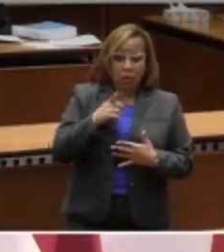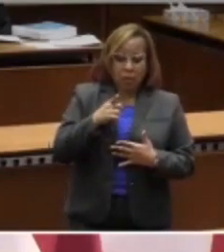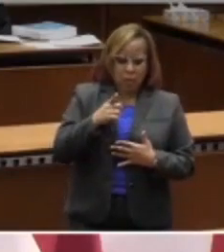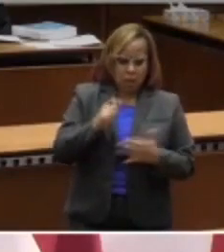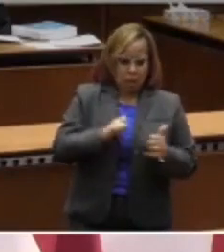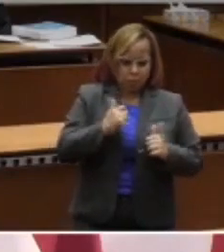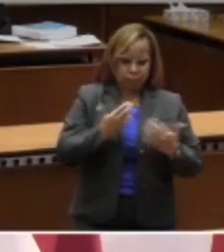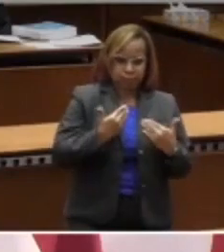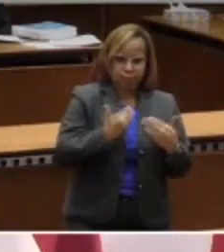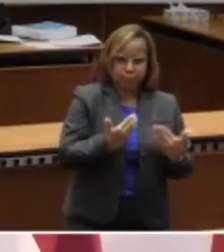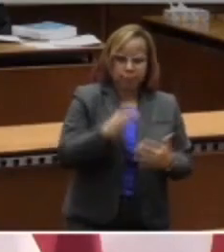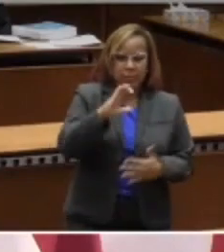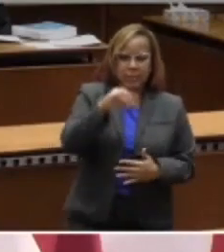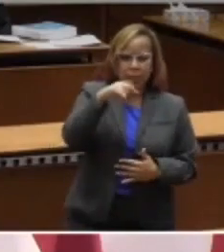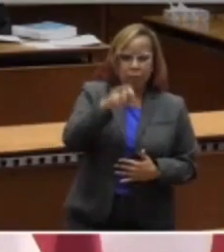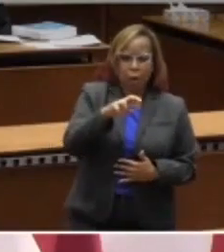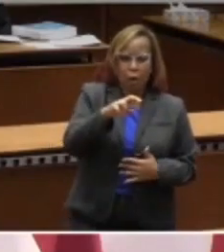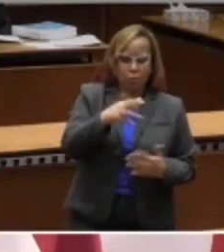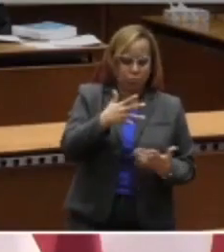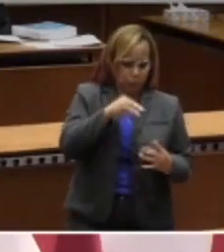performing CPR.